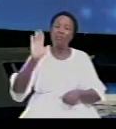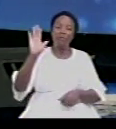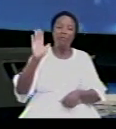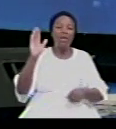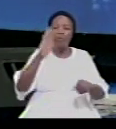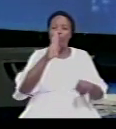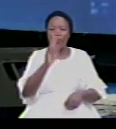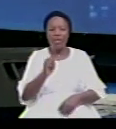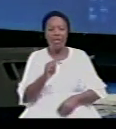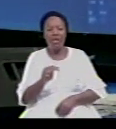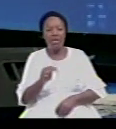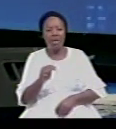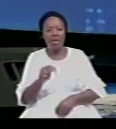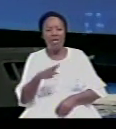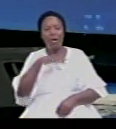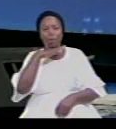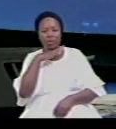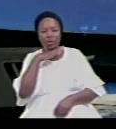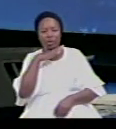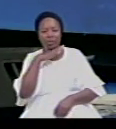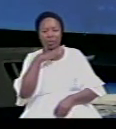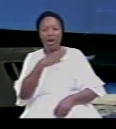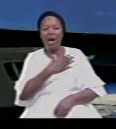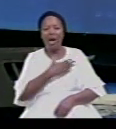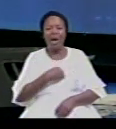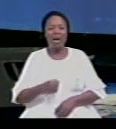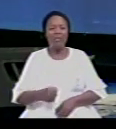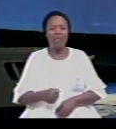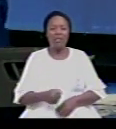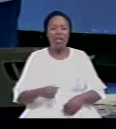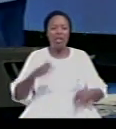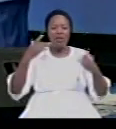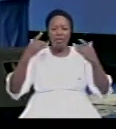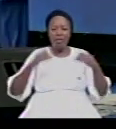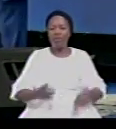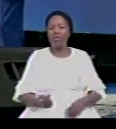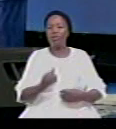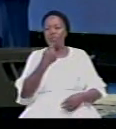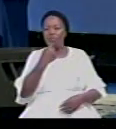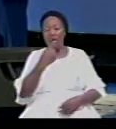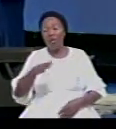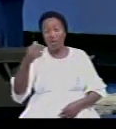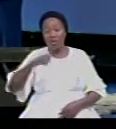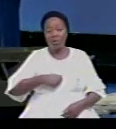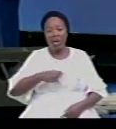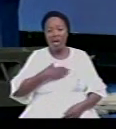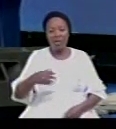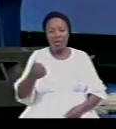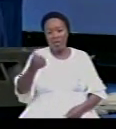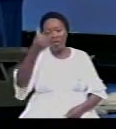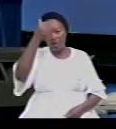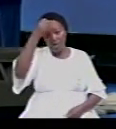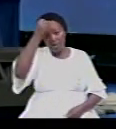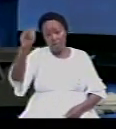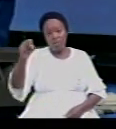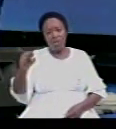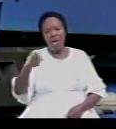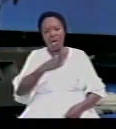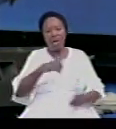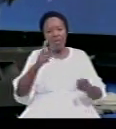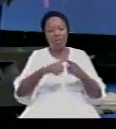being abominable and disobedient, and unto every good work